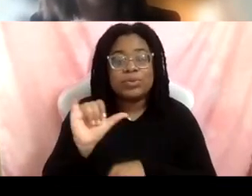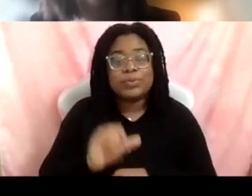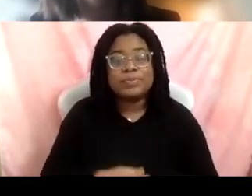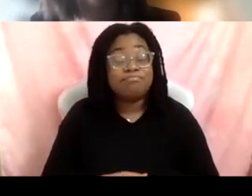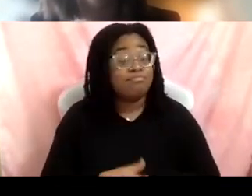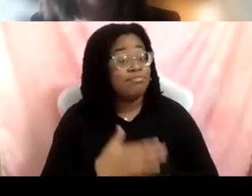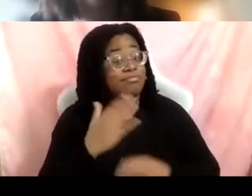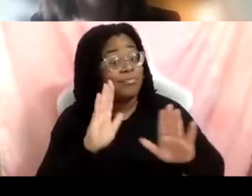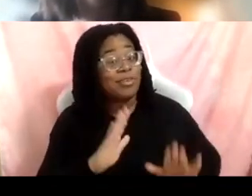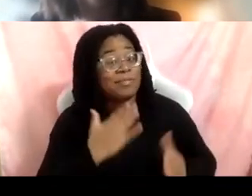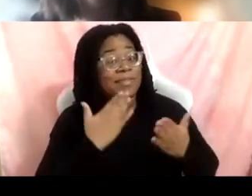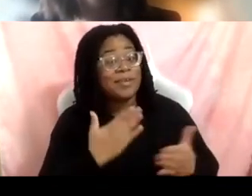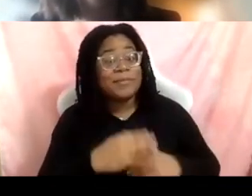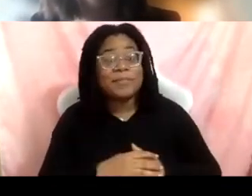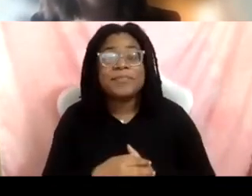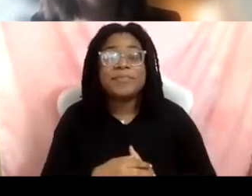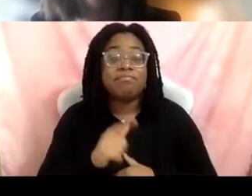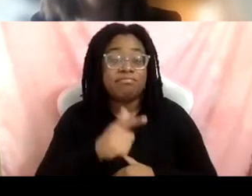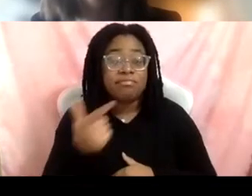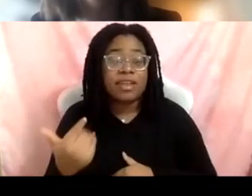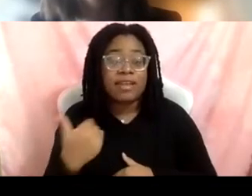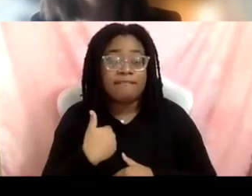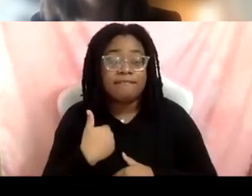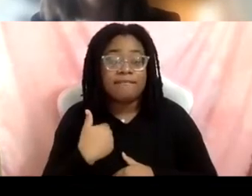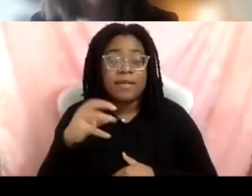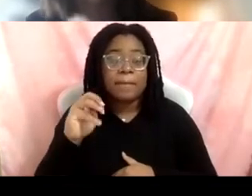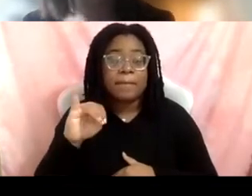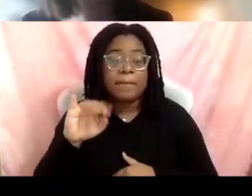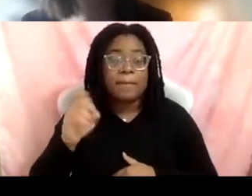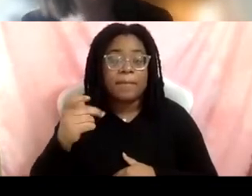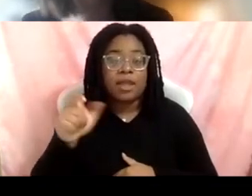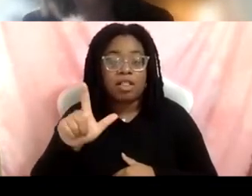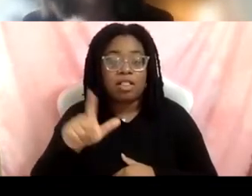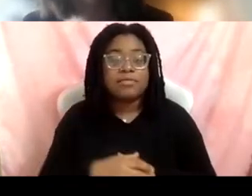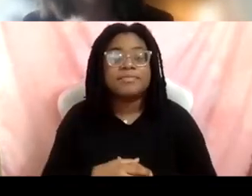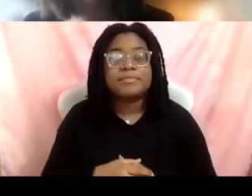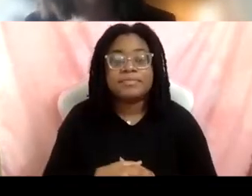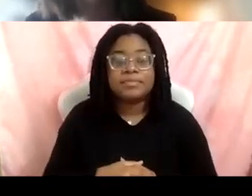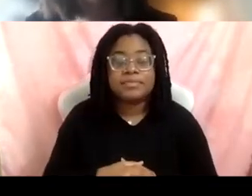Awesome. Thanks, Tyler. Next up, I have Michael.